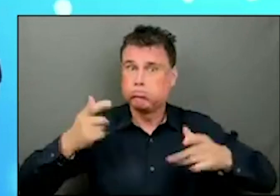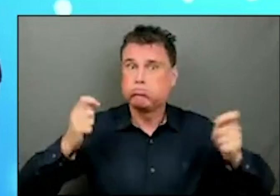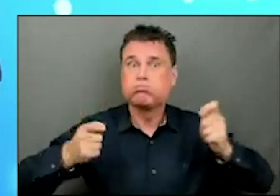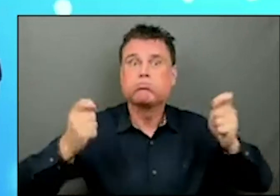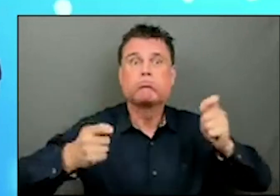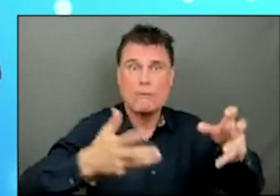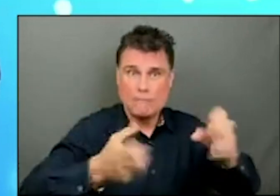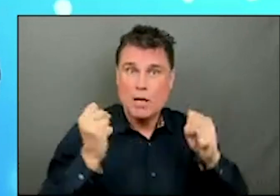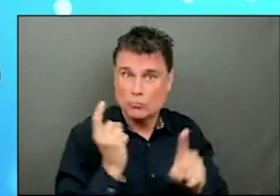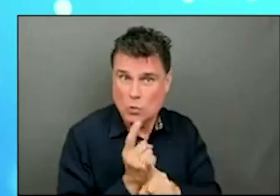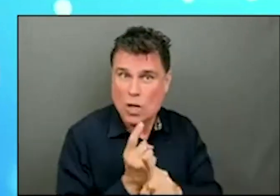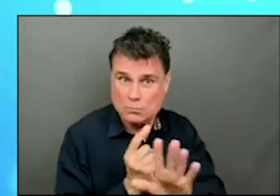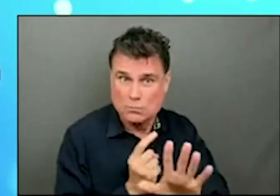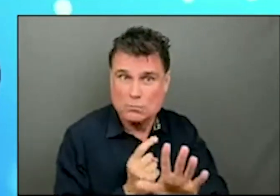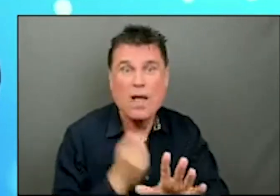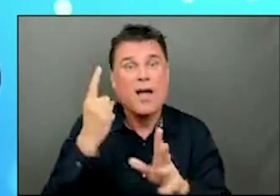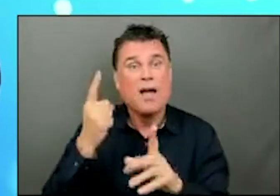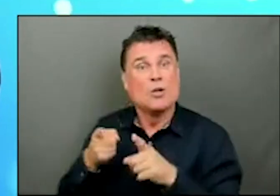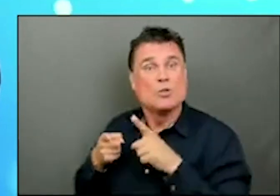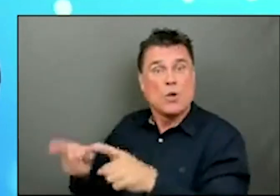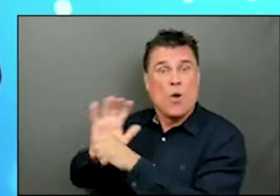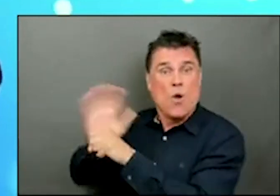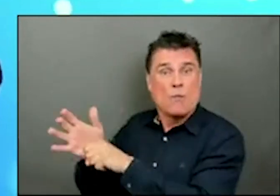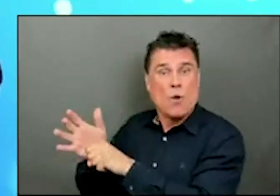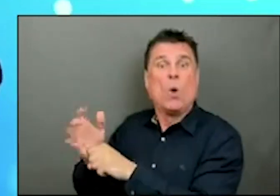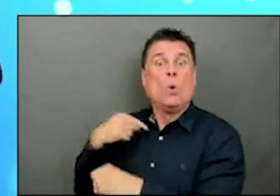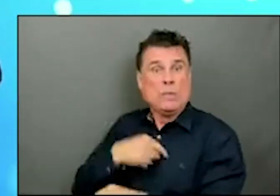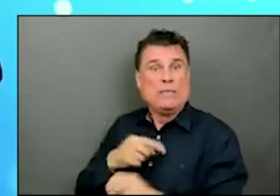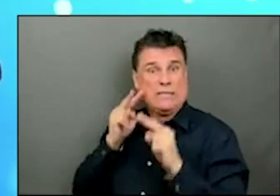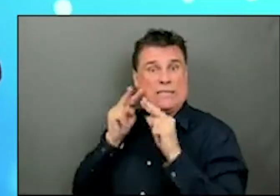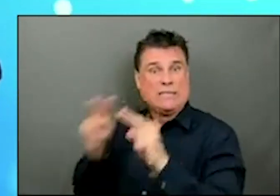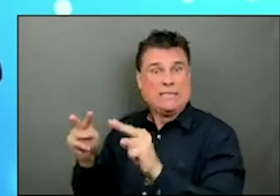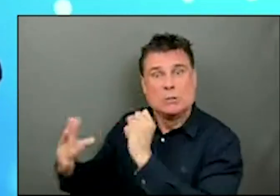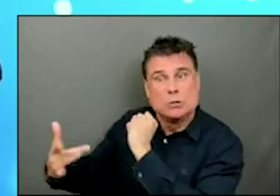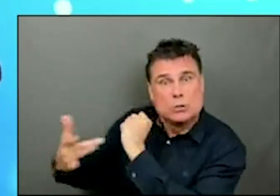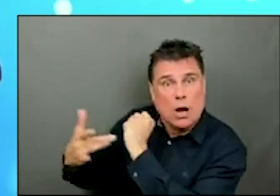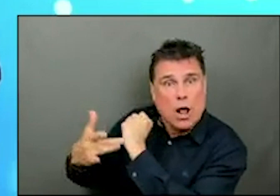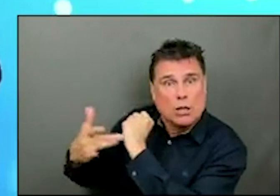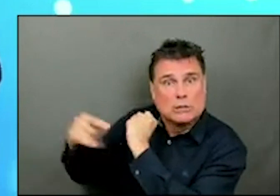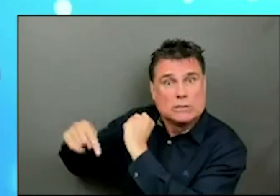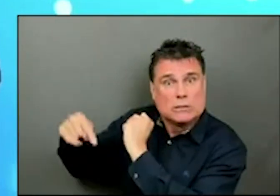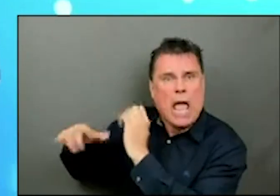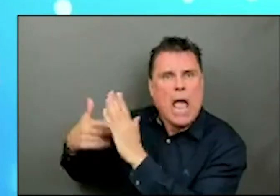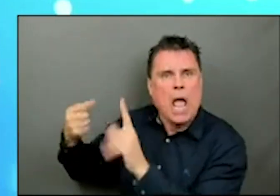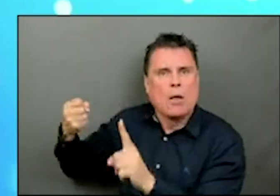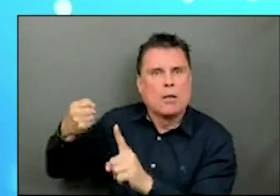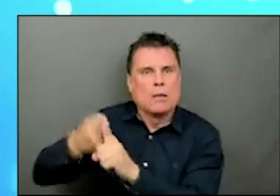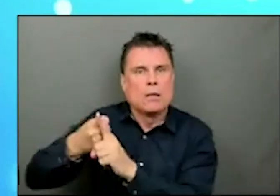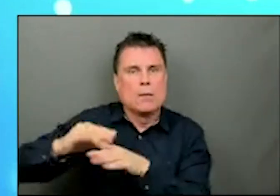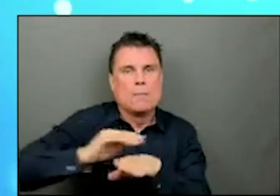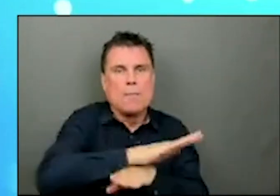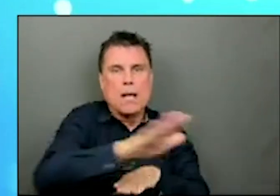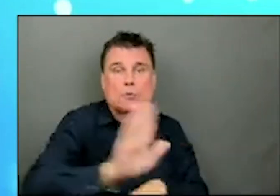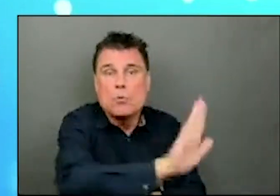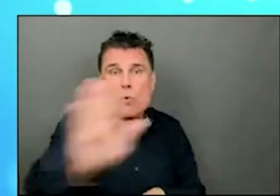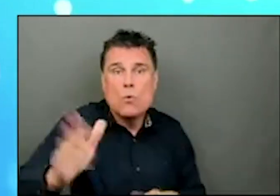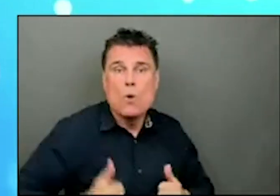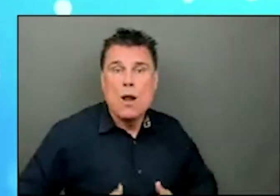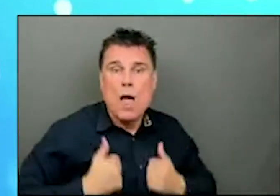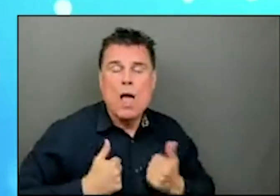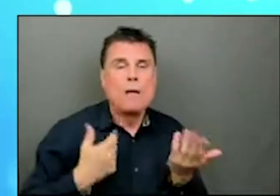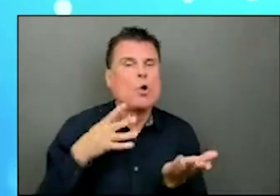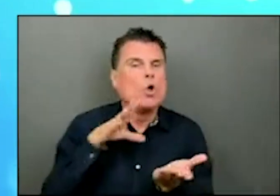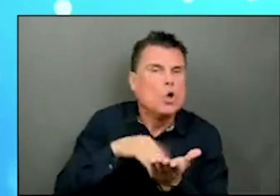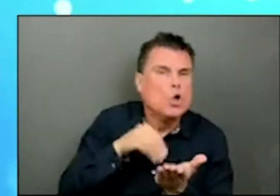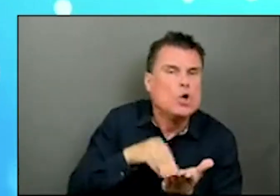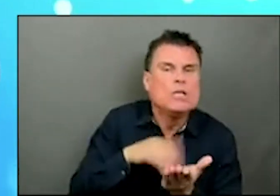seen during COVID is that much of that technology in our lives and the way we work and the way we educate ourselves is accelerated by as much as a decade.